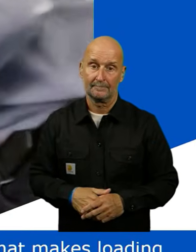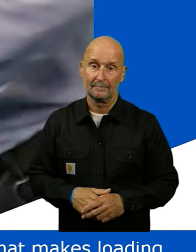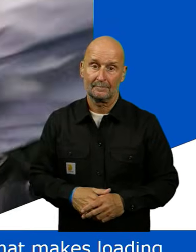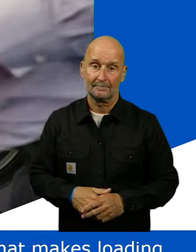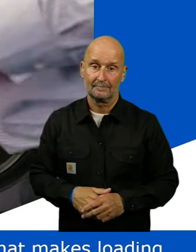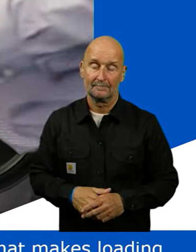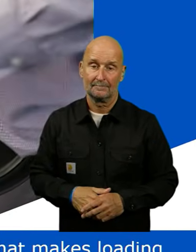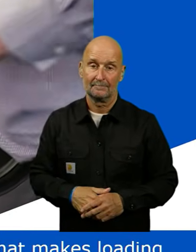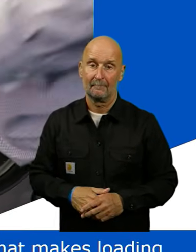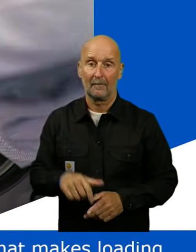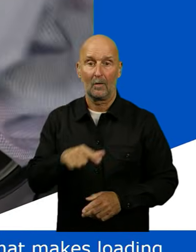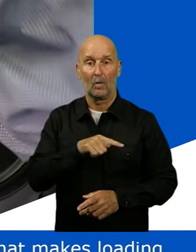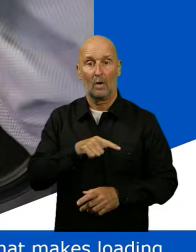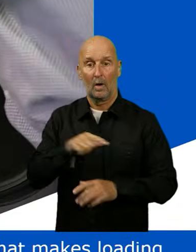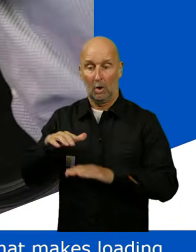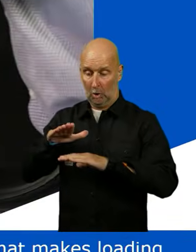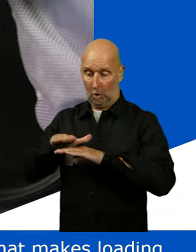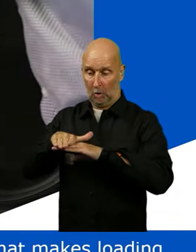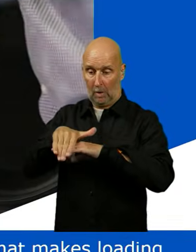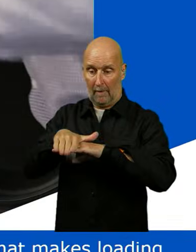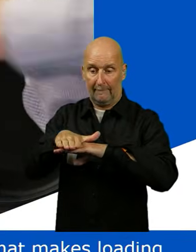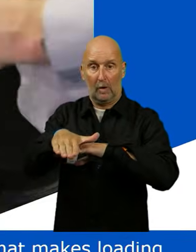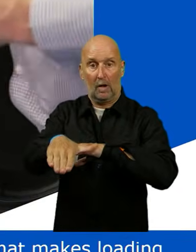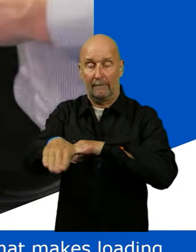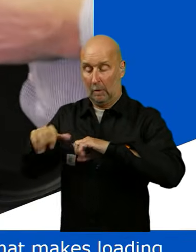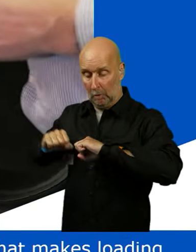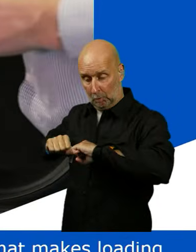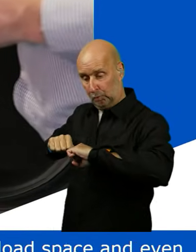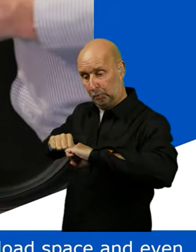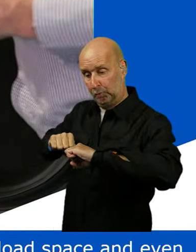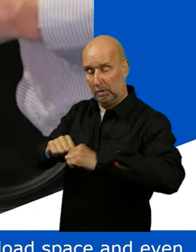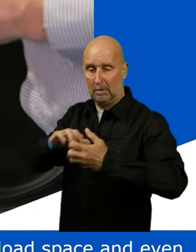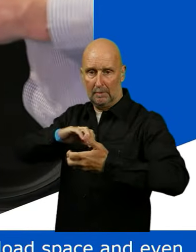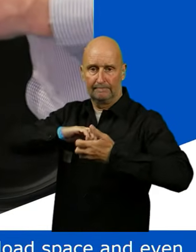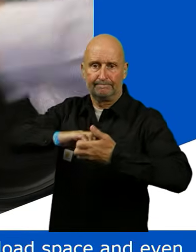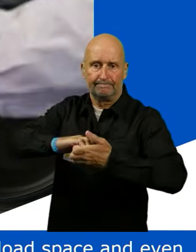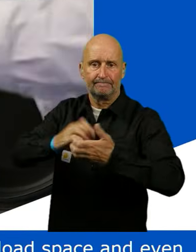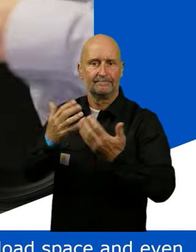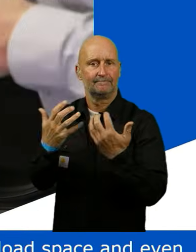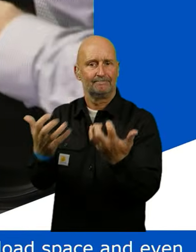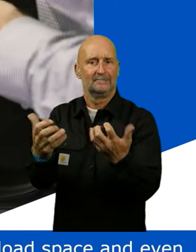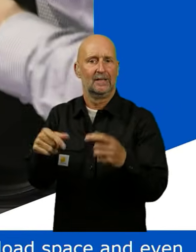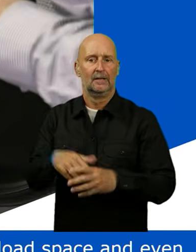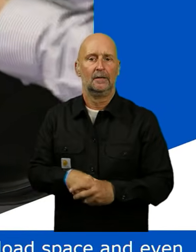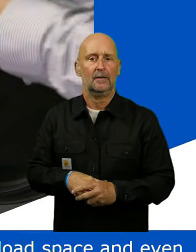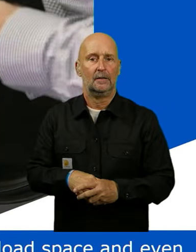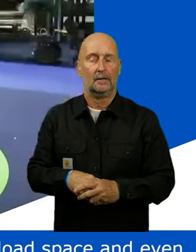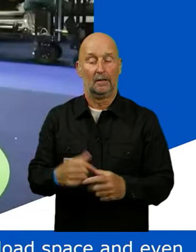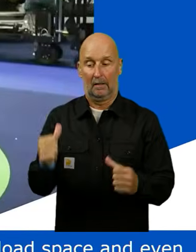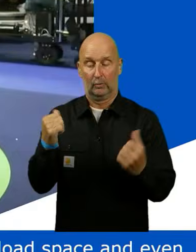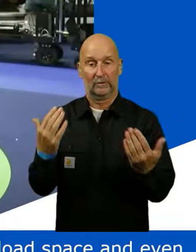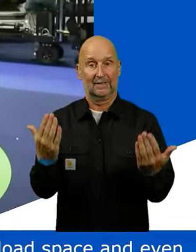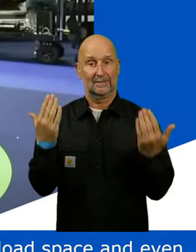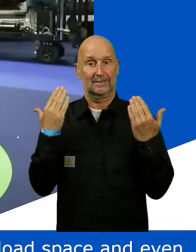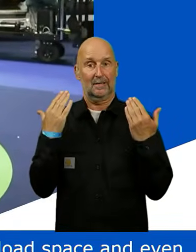these covers here to help make it easy to load things in without getting them caught on the seats. Speaking of the rear seats, we've